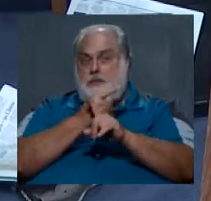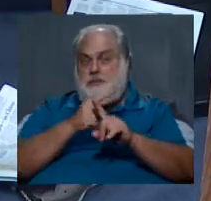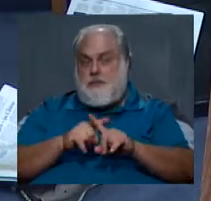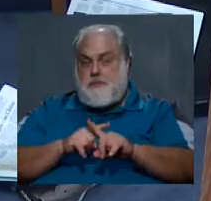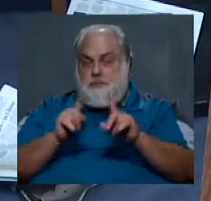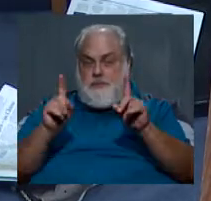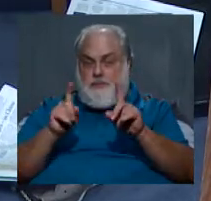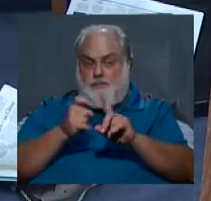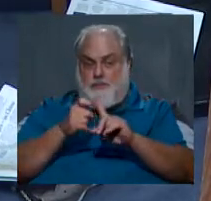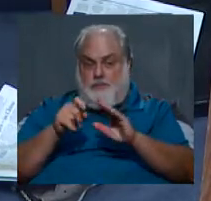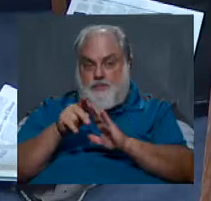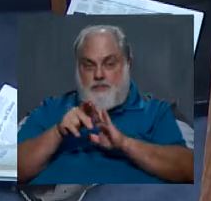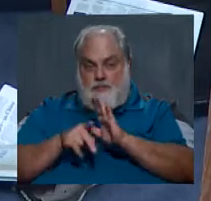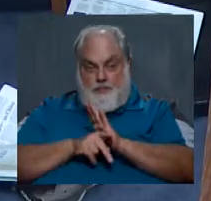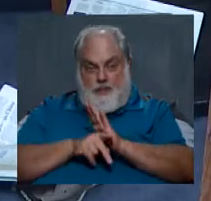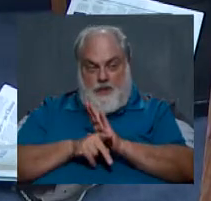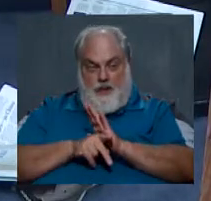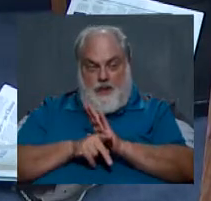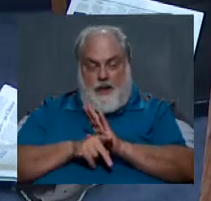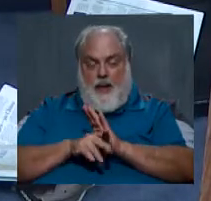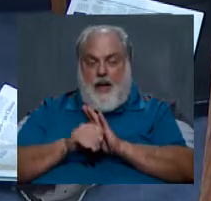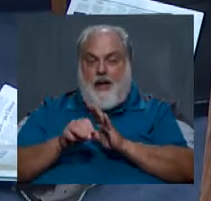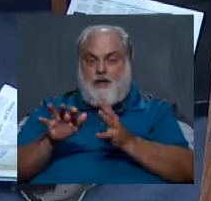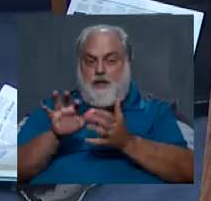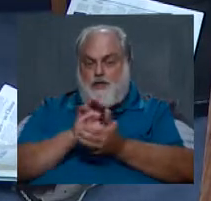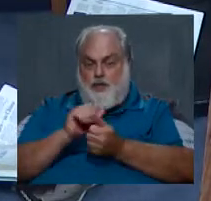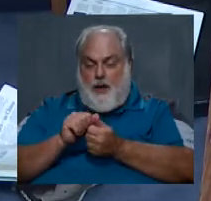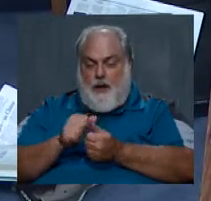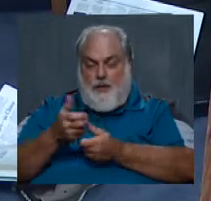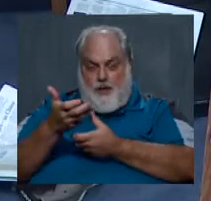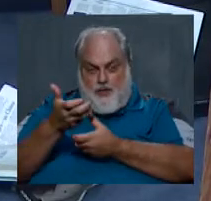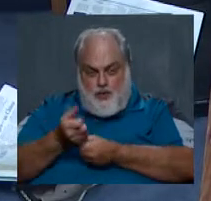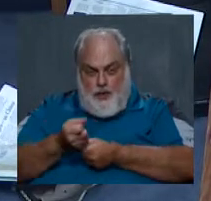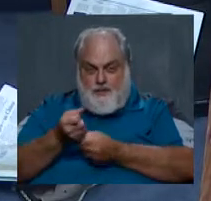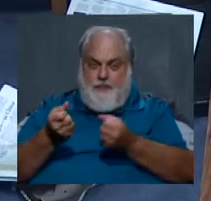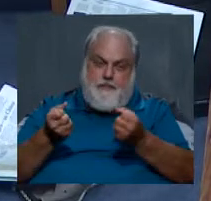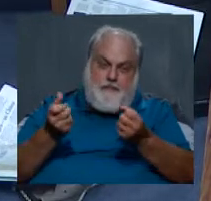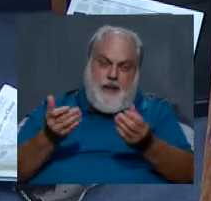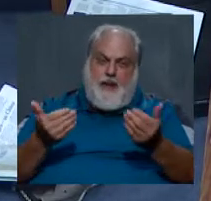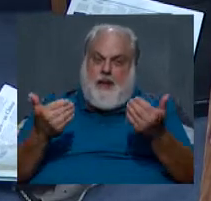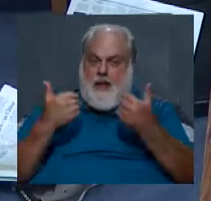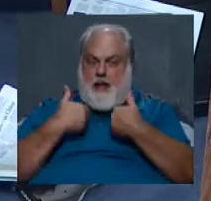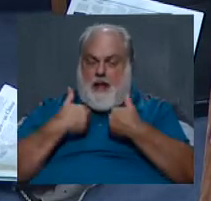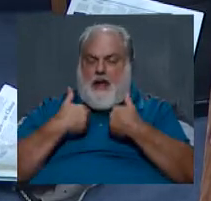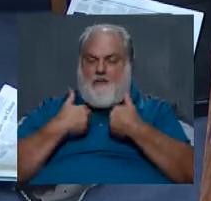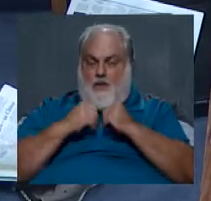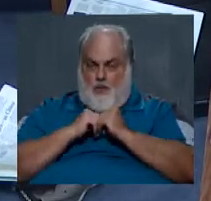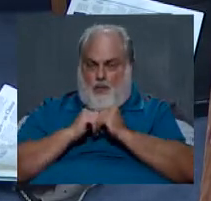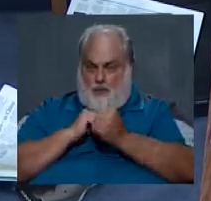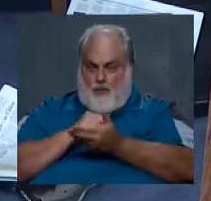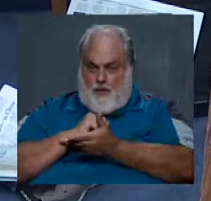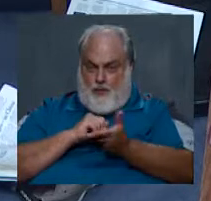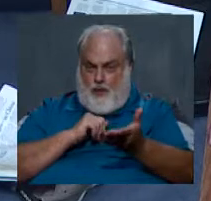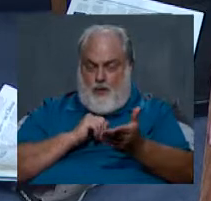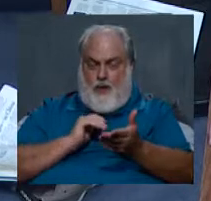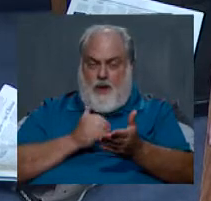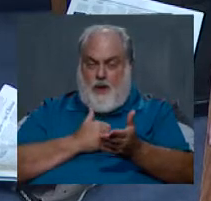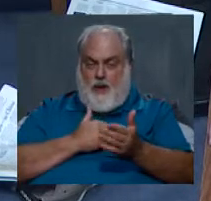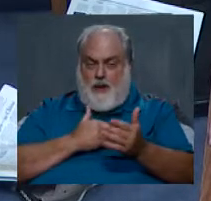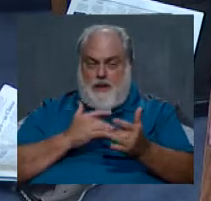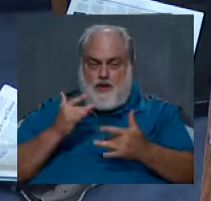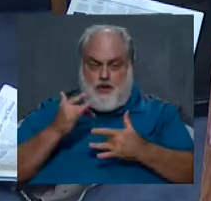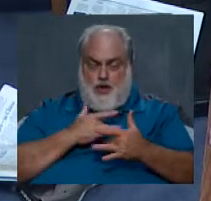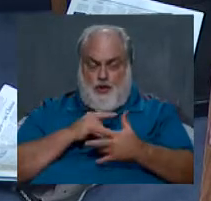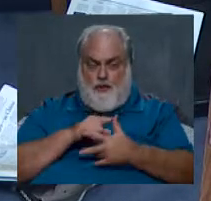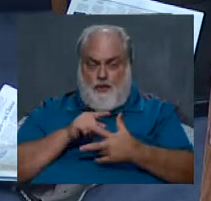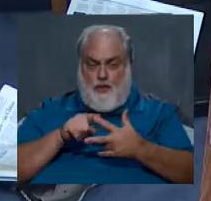this policy, and I think it would undermine the trust that hundreds of property owners have in the city leaders. Our concerns lie in three